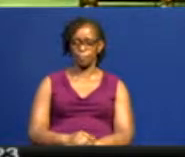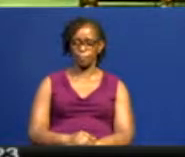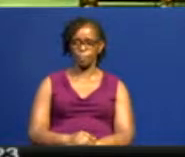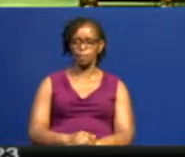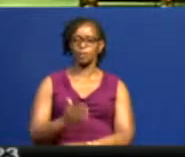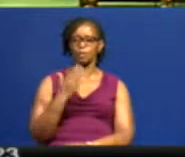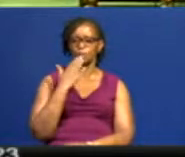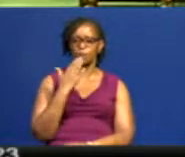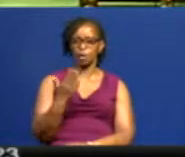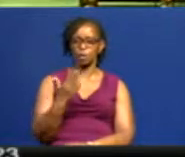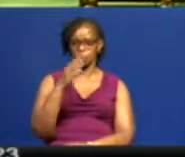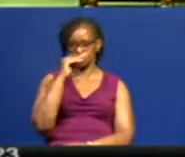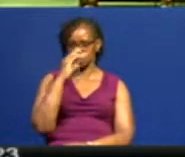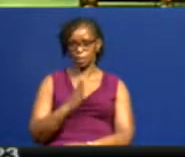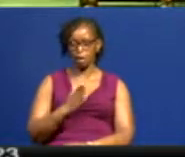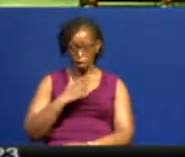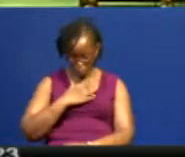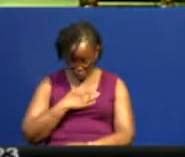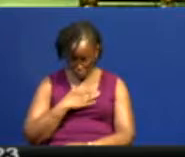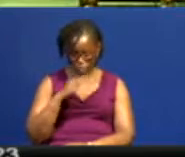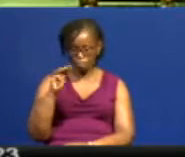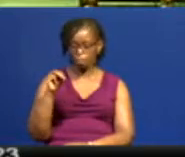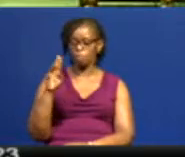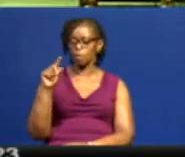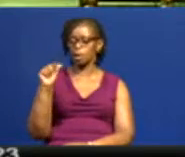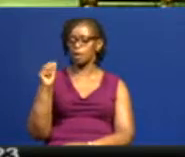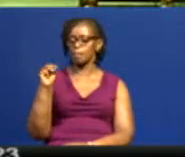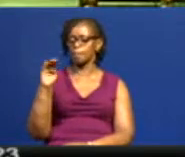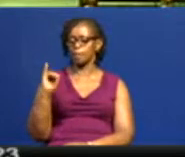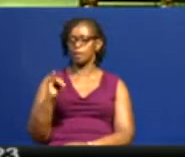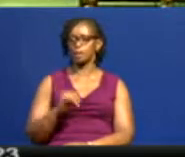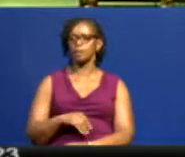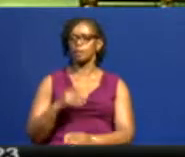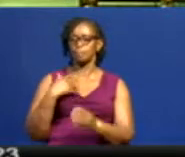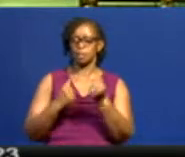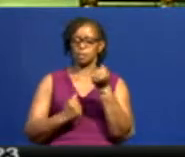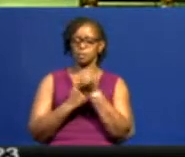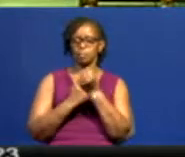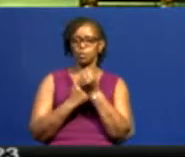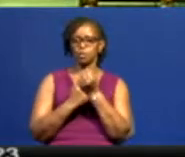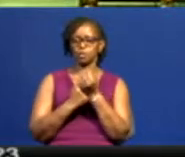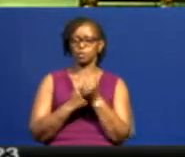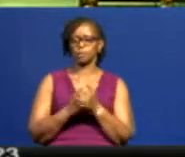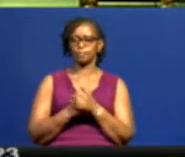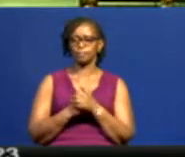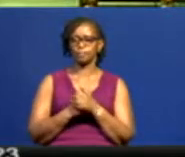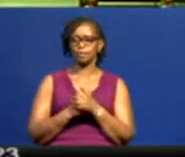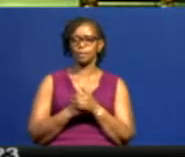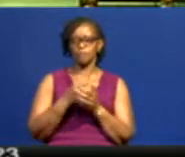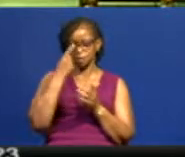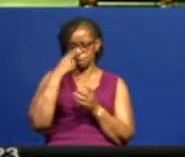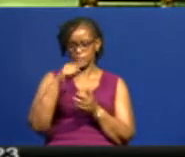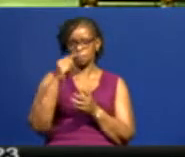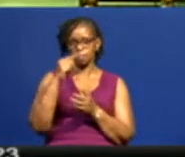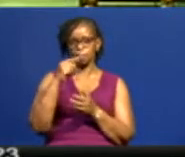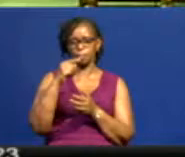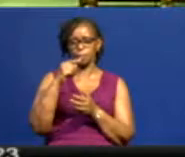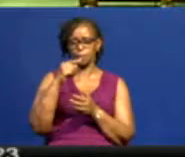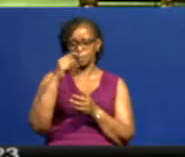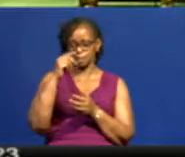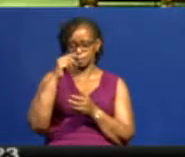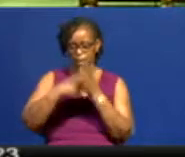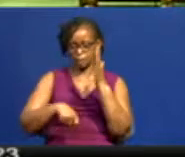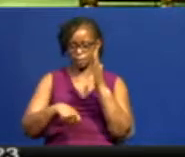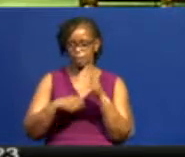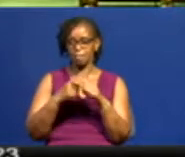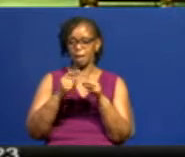it? Thank you, Mr. Speaker. I support this tax policy, but before I